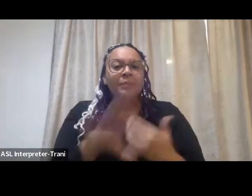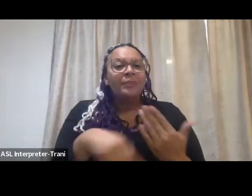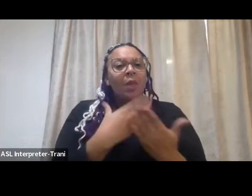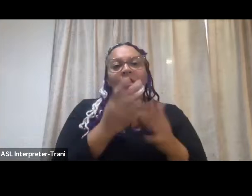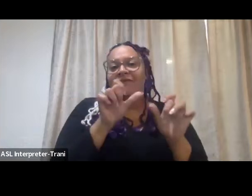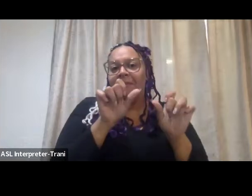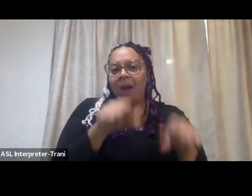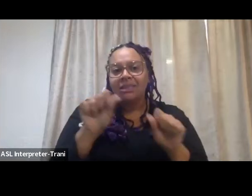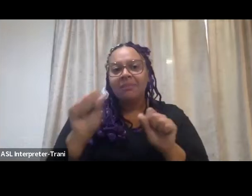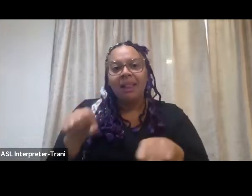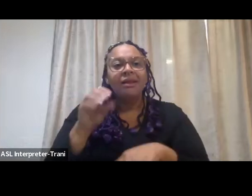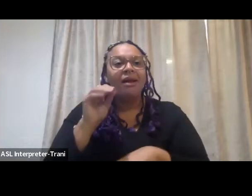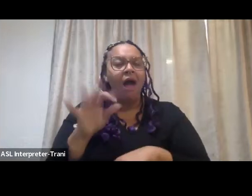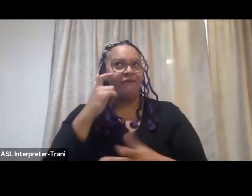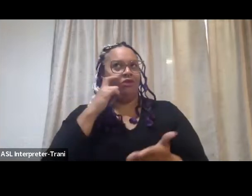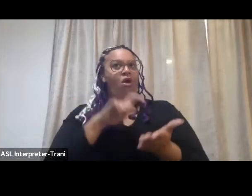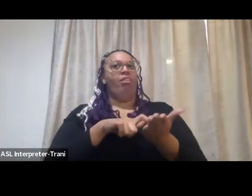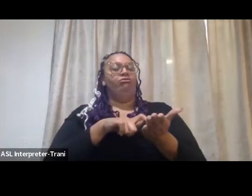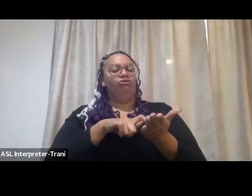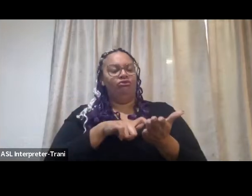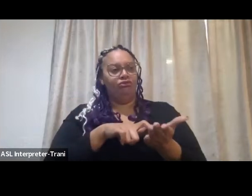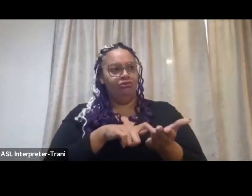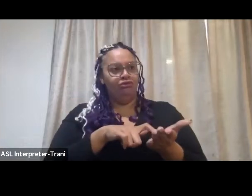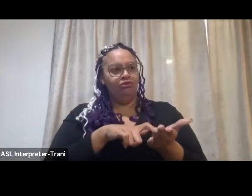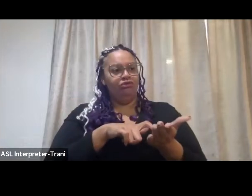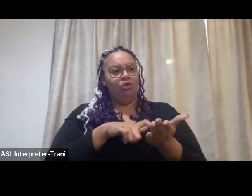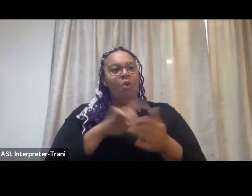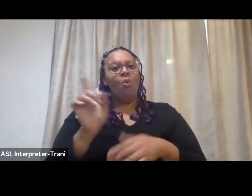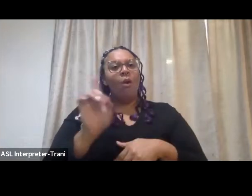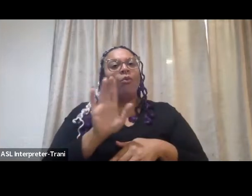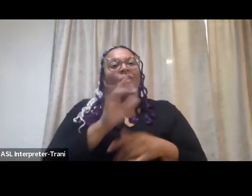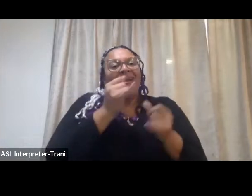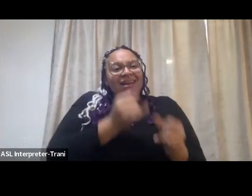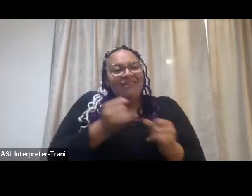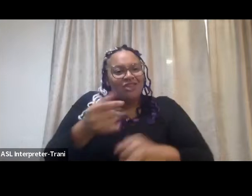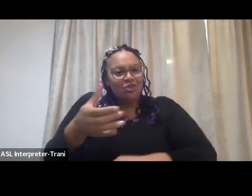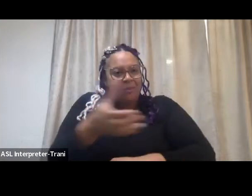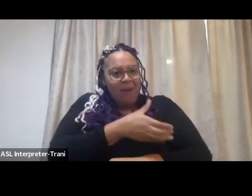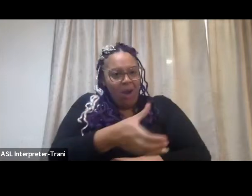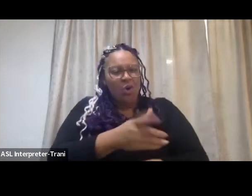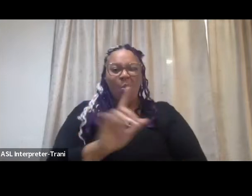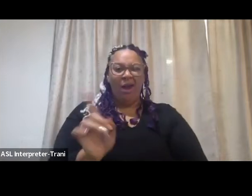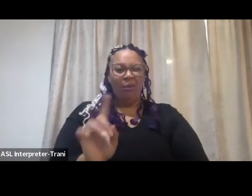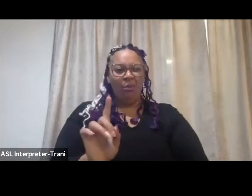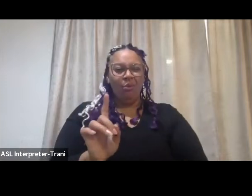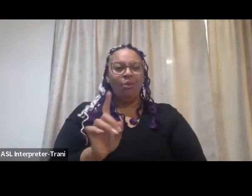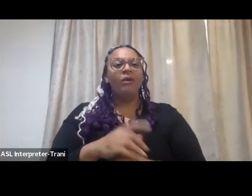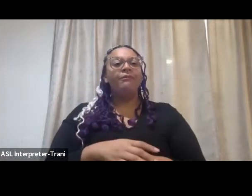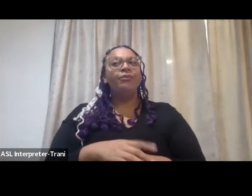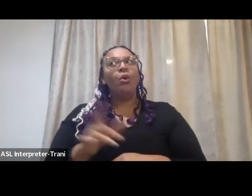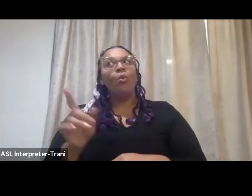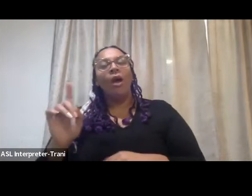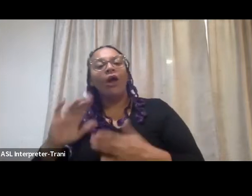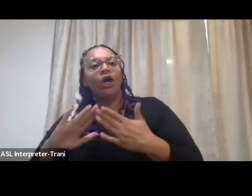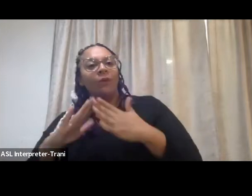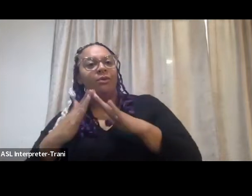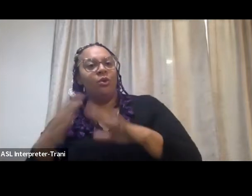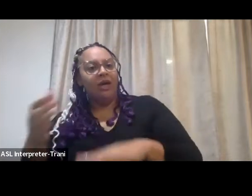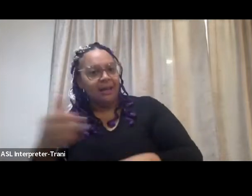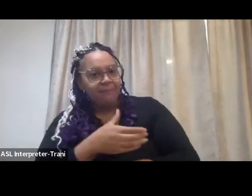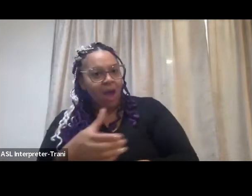possibilities of acknowledging where your individual power lives, where community